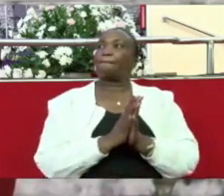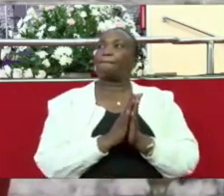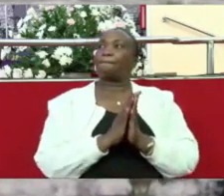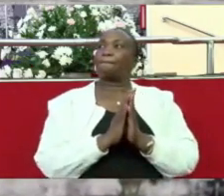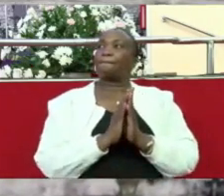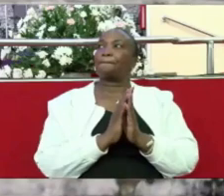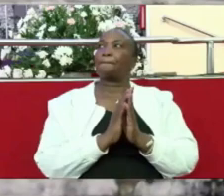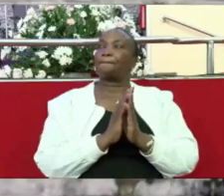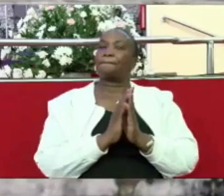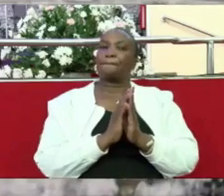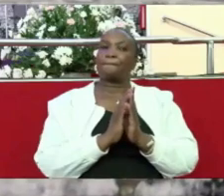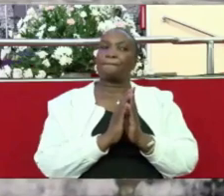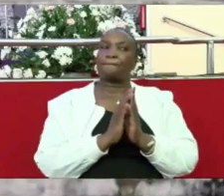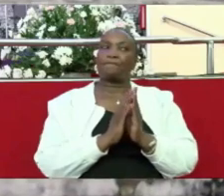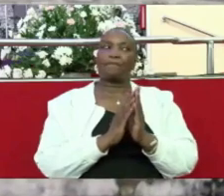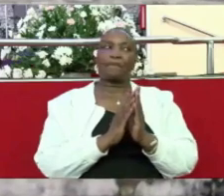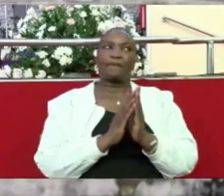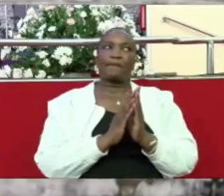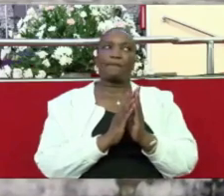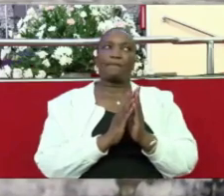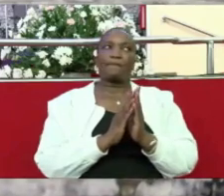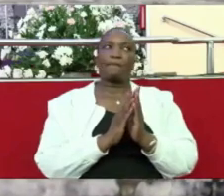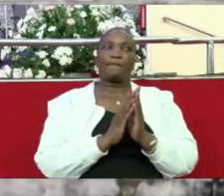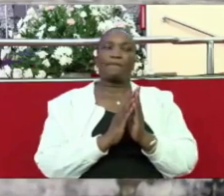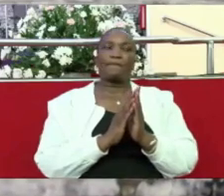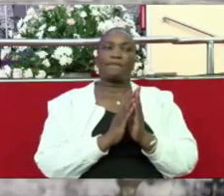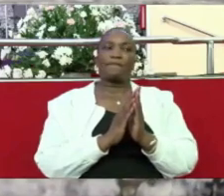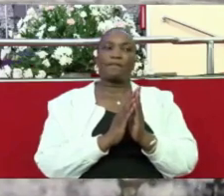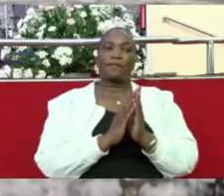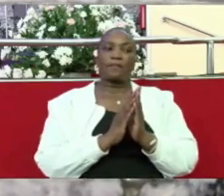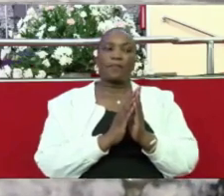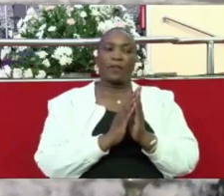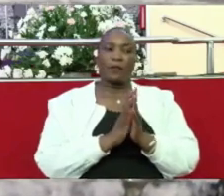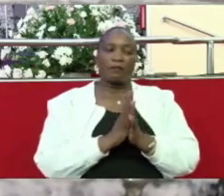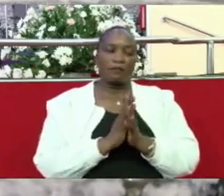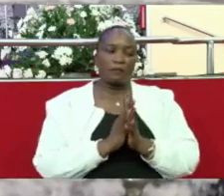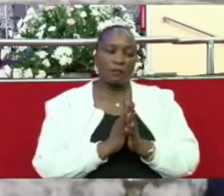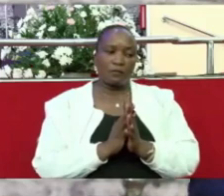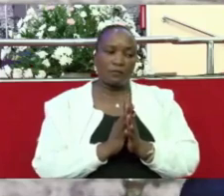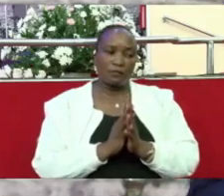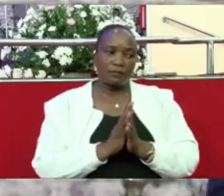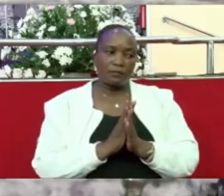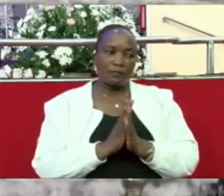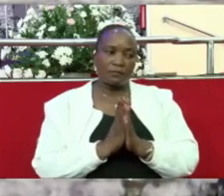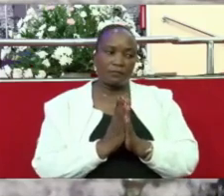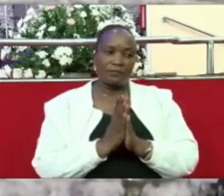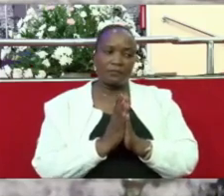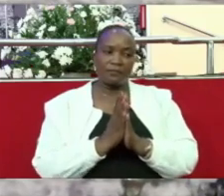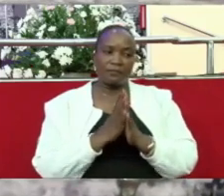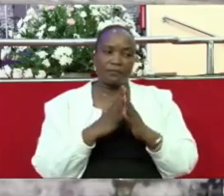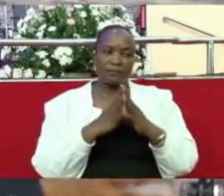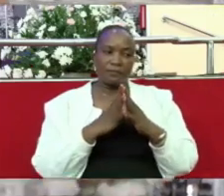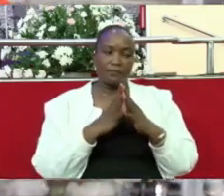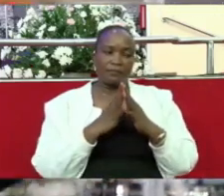hid Elijah because he had away some distance to cover. You may have not been defended. You may